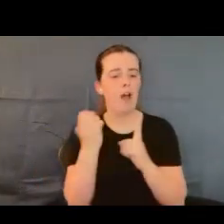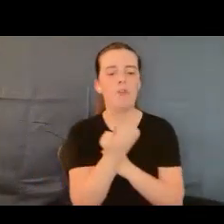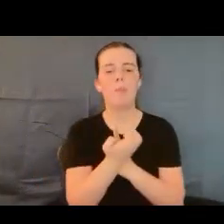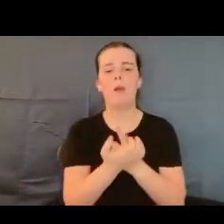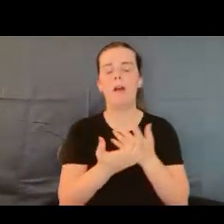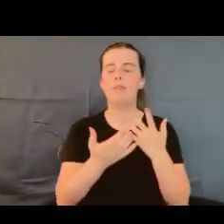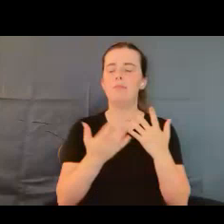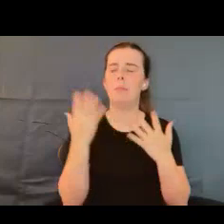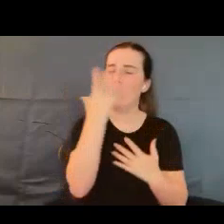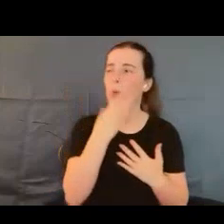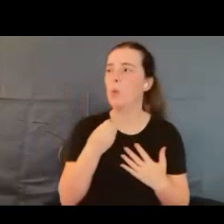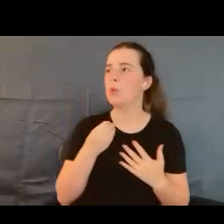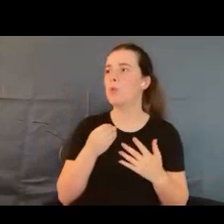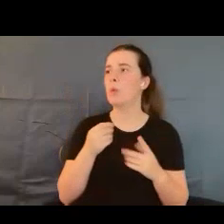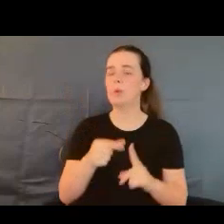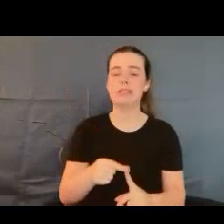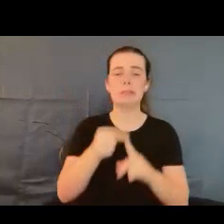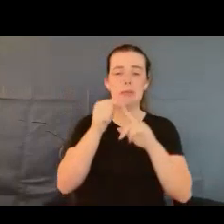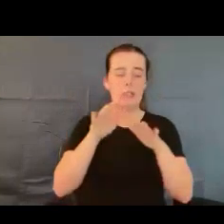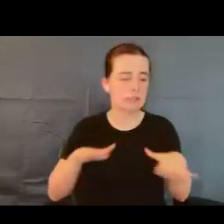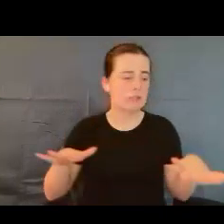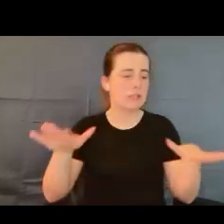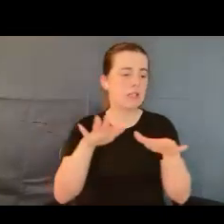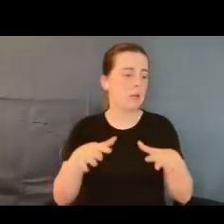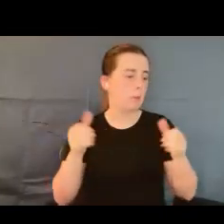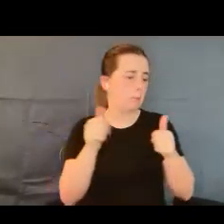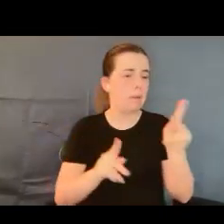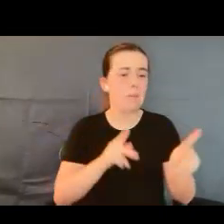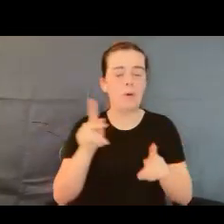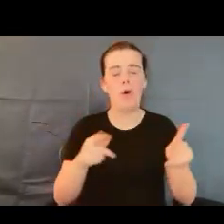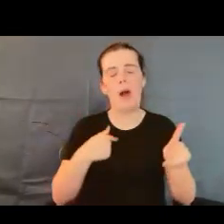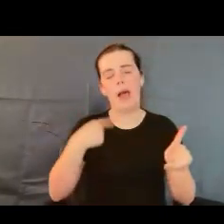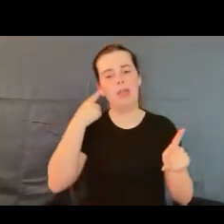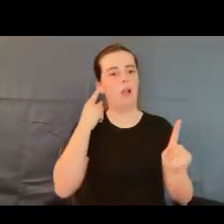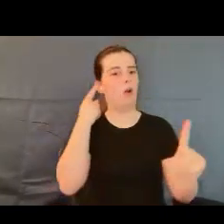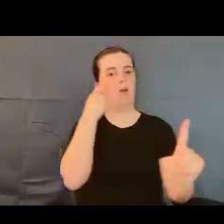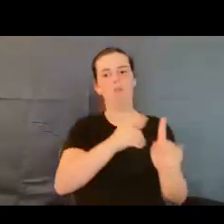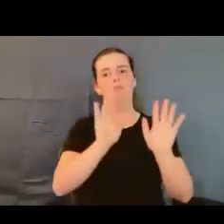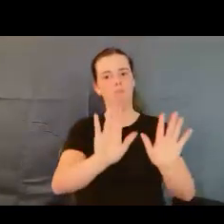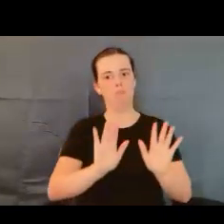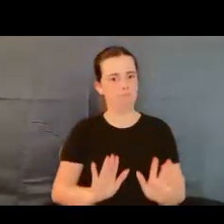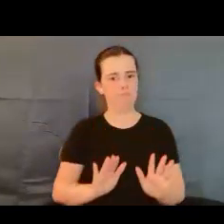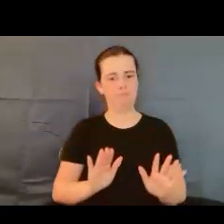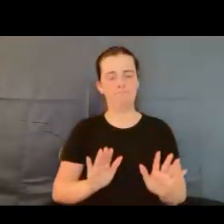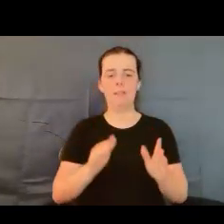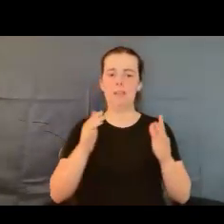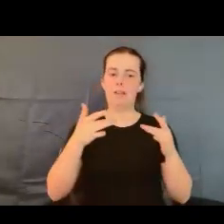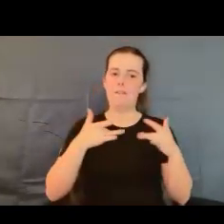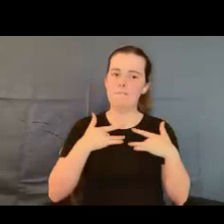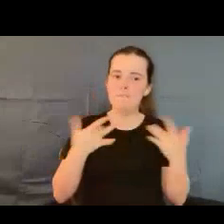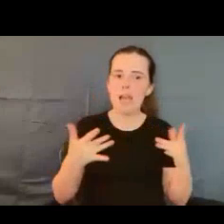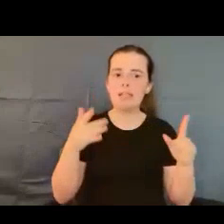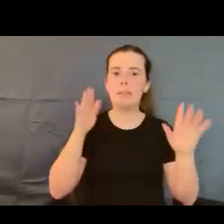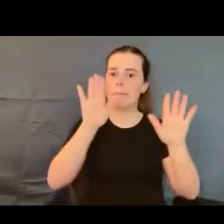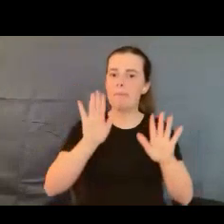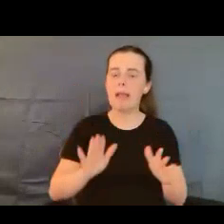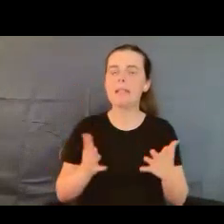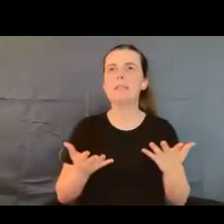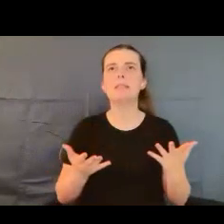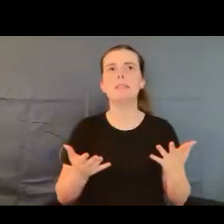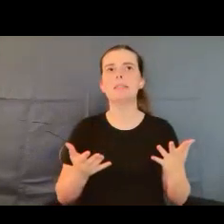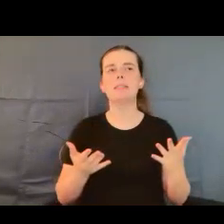So I do think it's a great goal to have if you want to work towards getting to the finals. It's a really great event to be a part of. Without